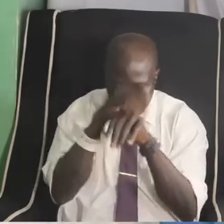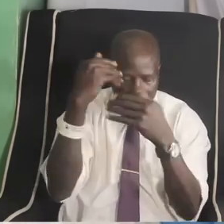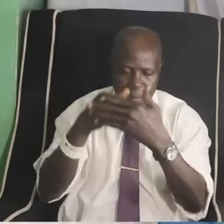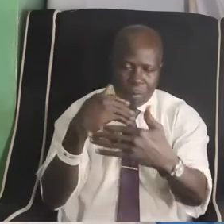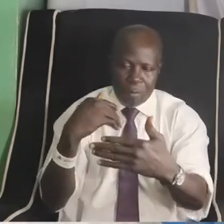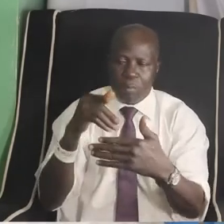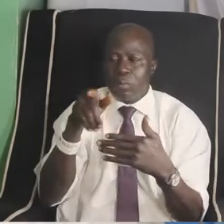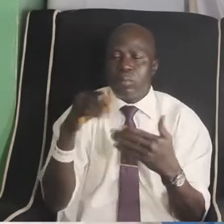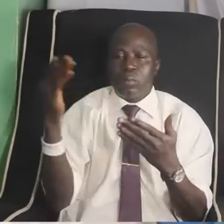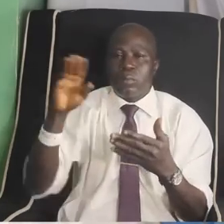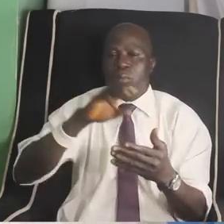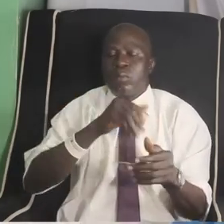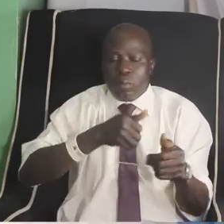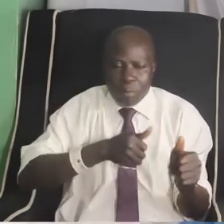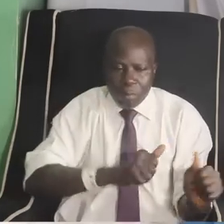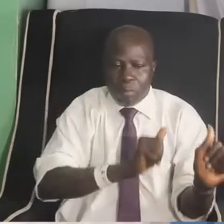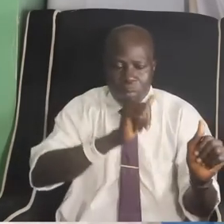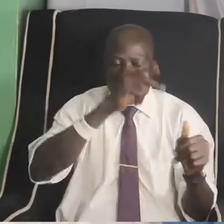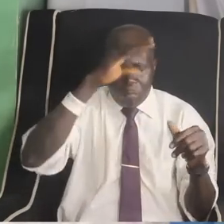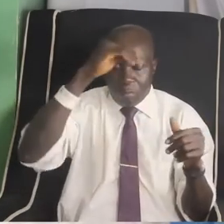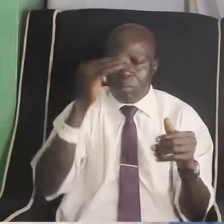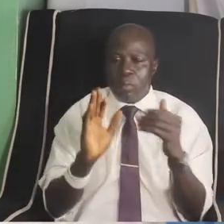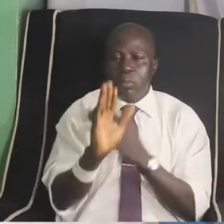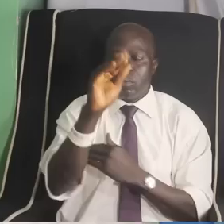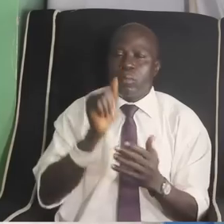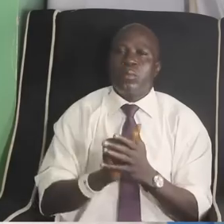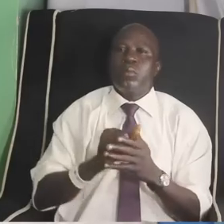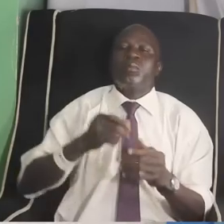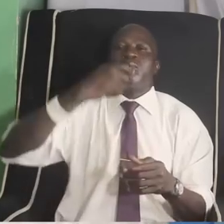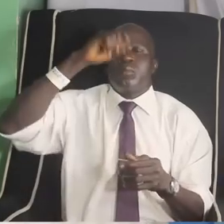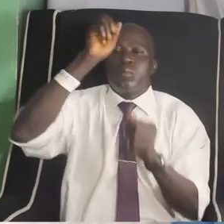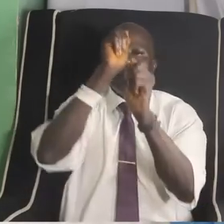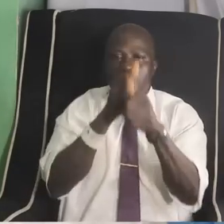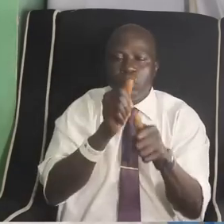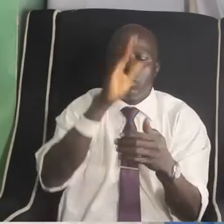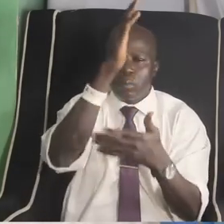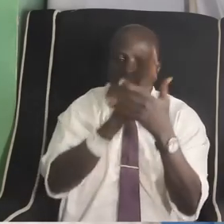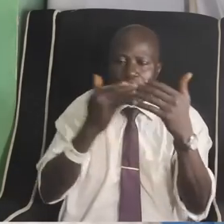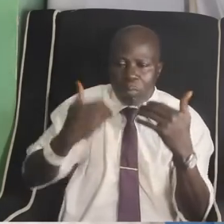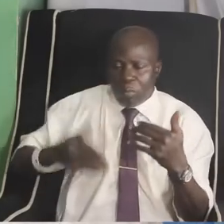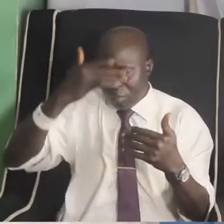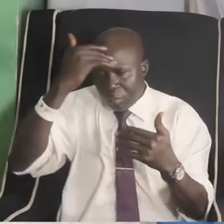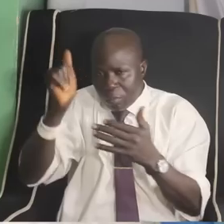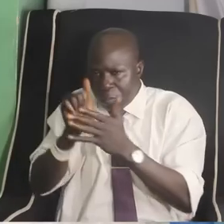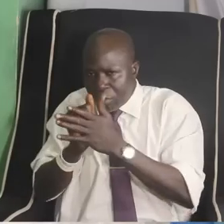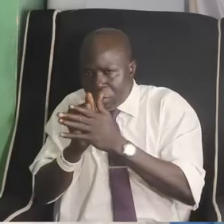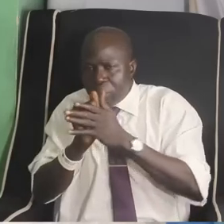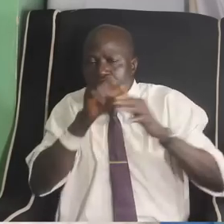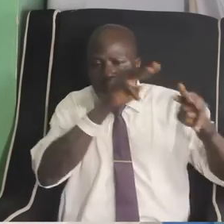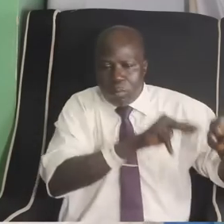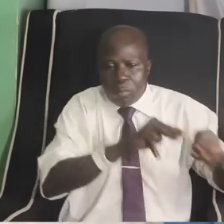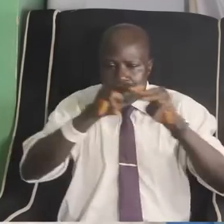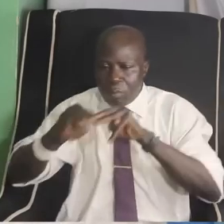you. You are a man of God. Bless someone. Because of the step